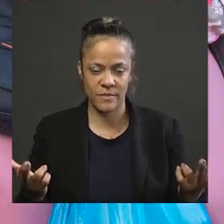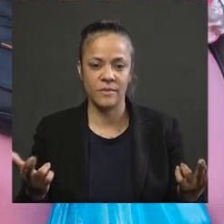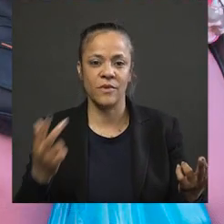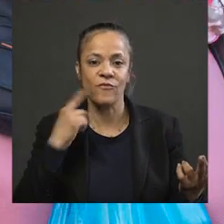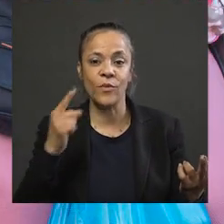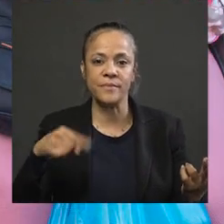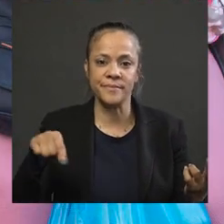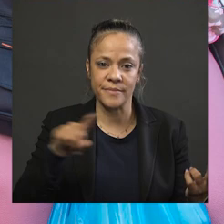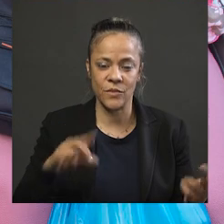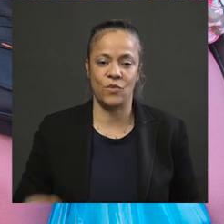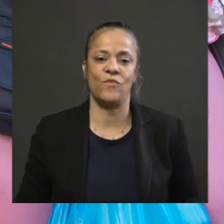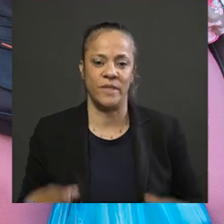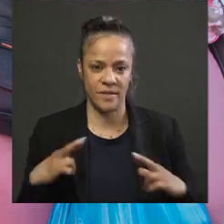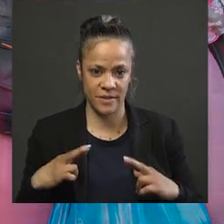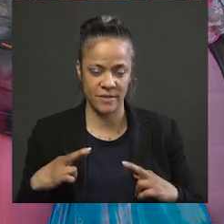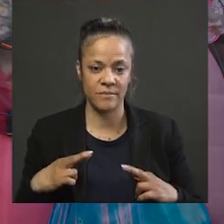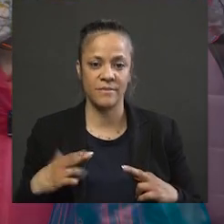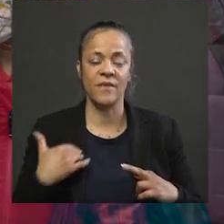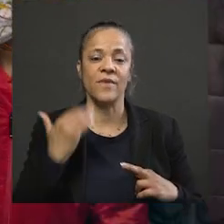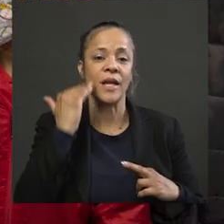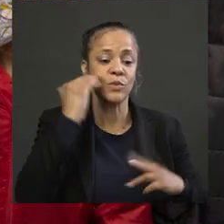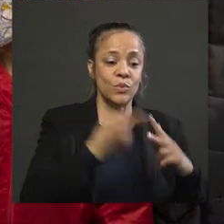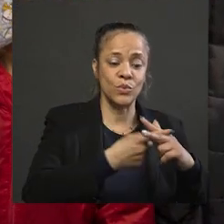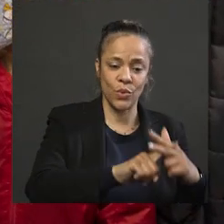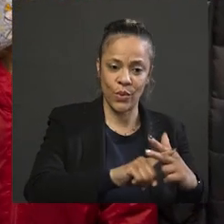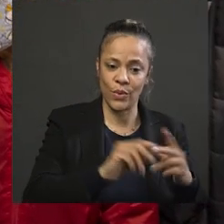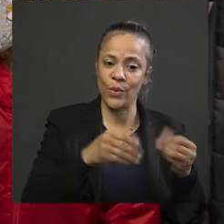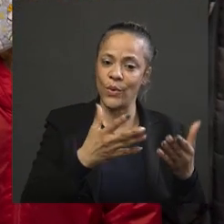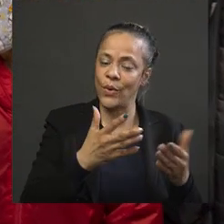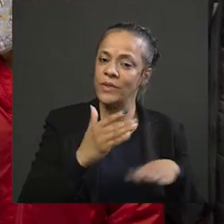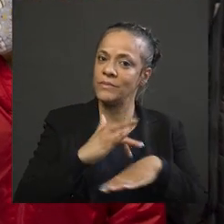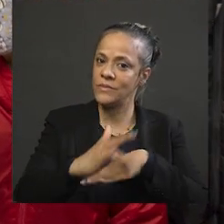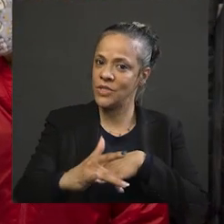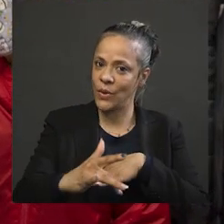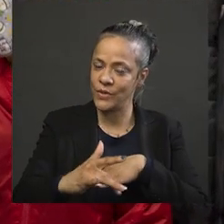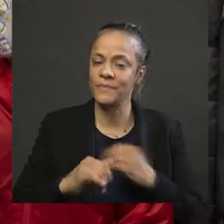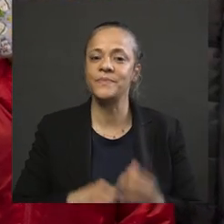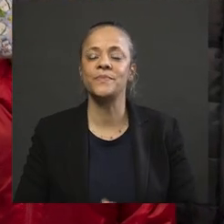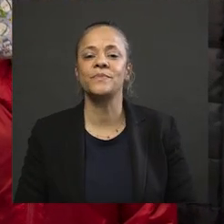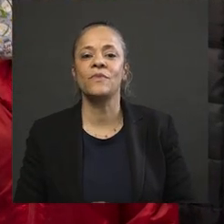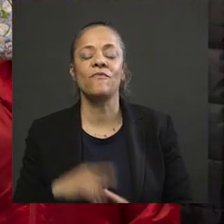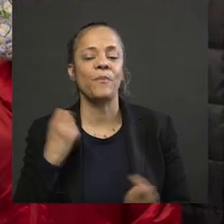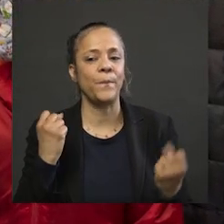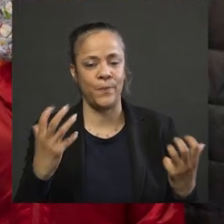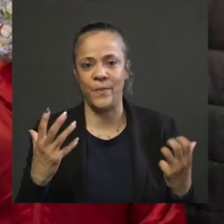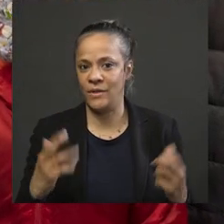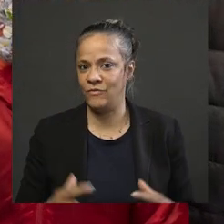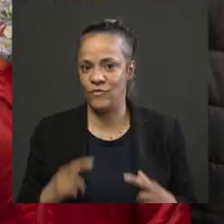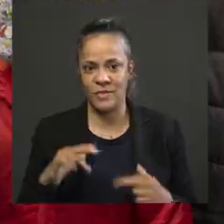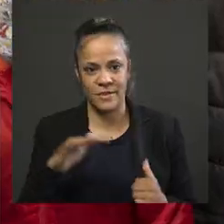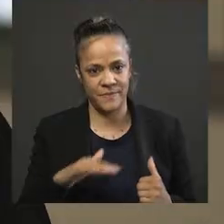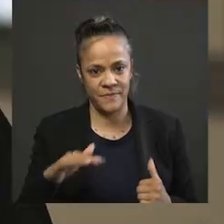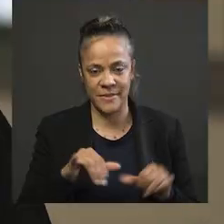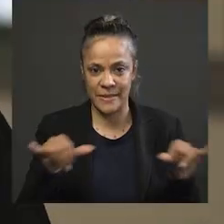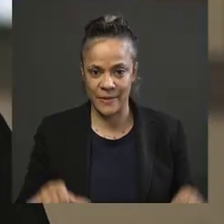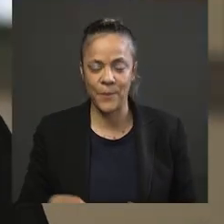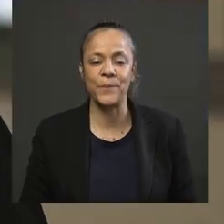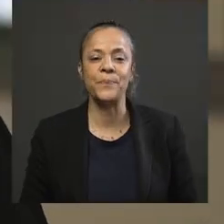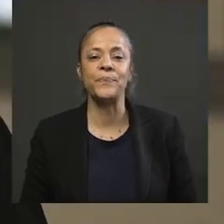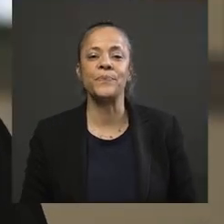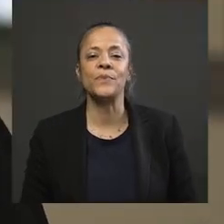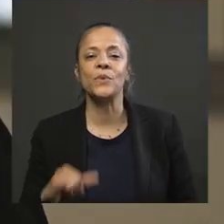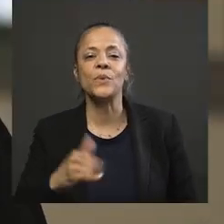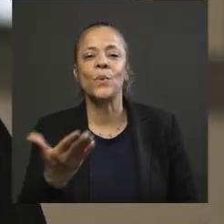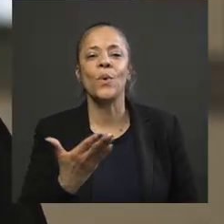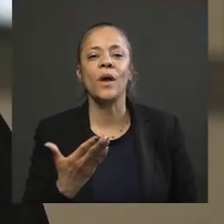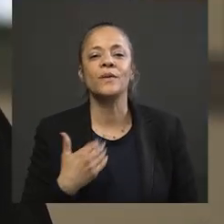our residents. We have Head Start, which provides early childhood for so many residents across our system. We also